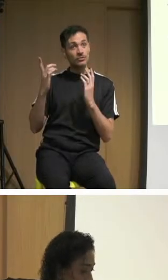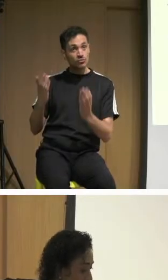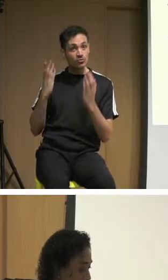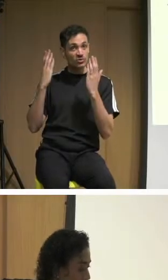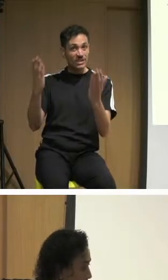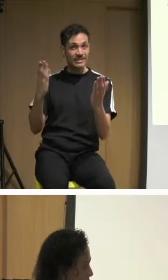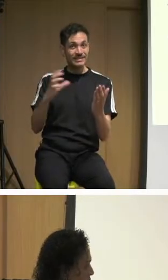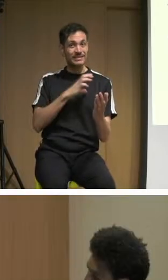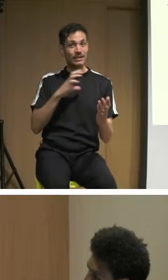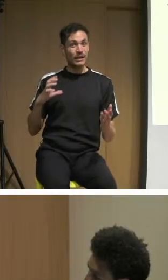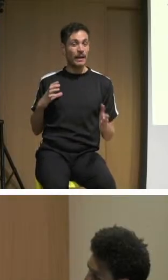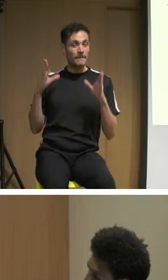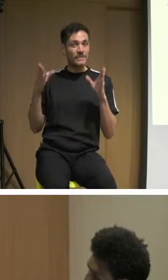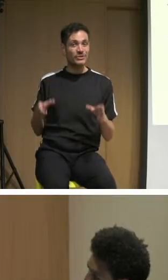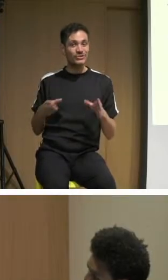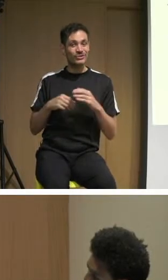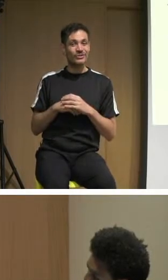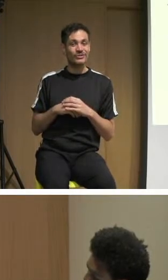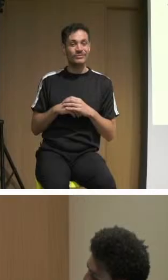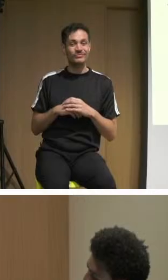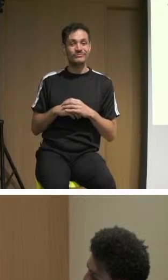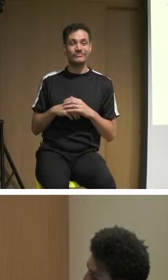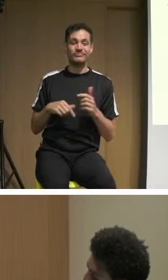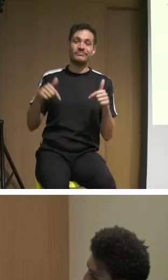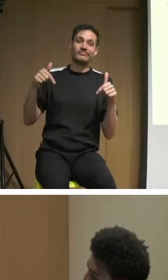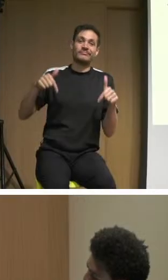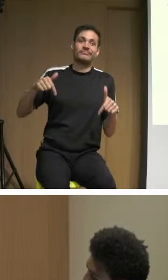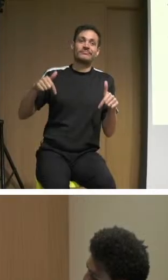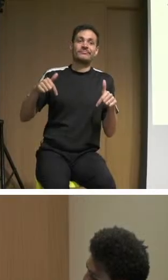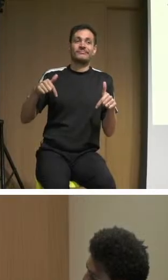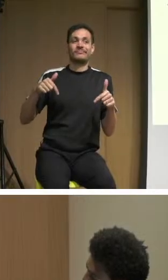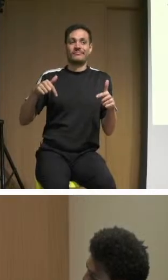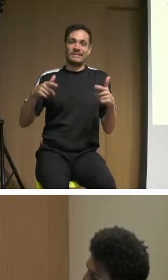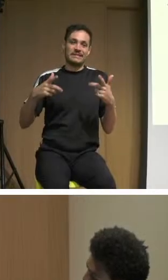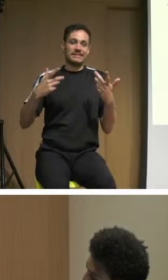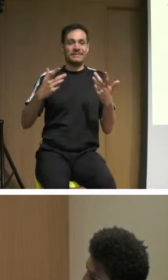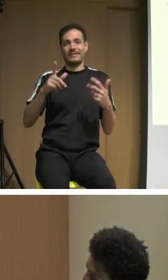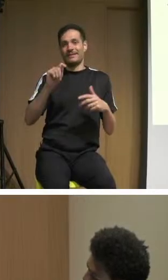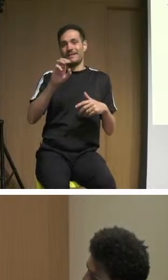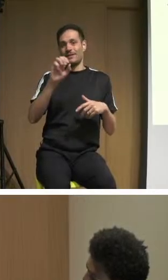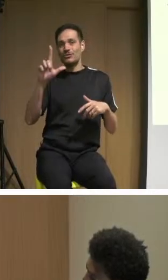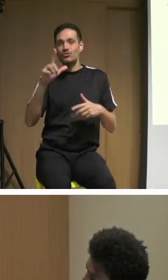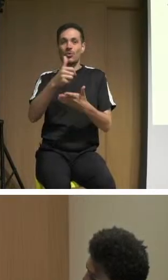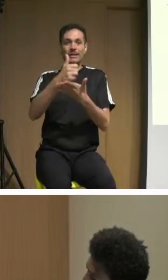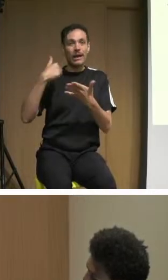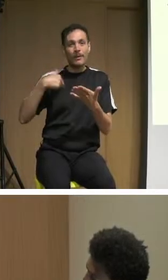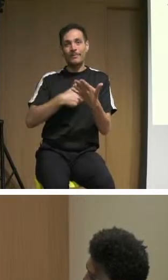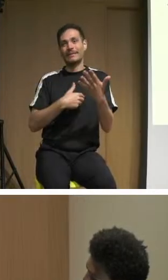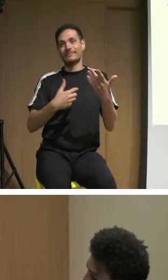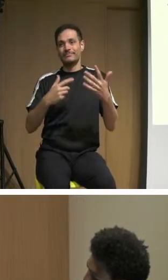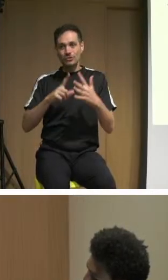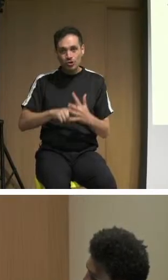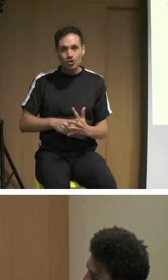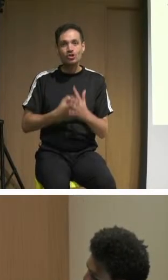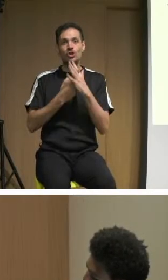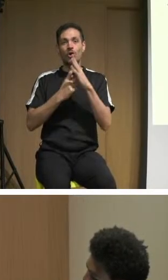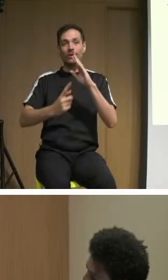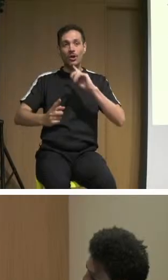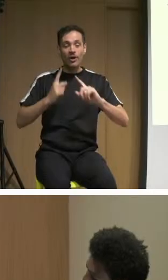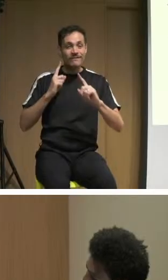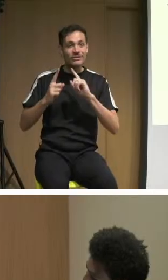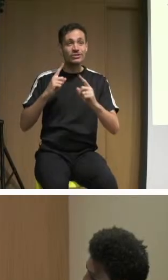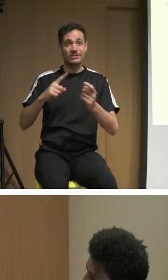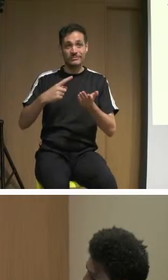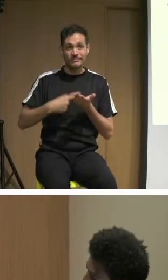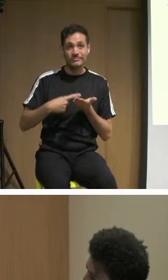Commissioner, a mechanism by which you can get us talking and thinking about some ideas by which ultimately we're going to